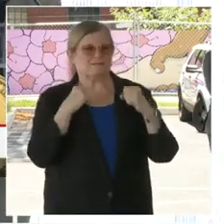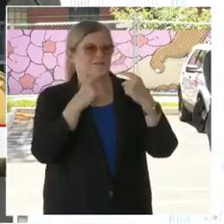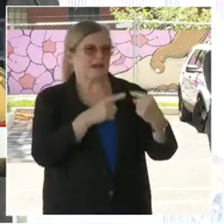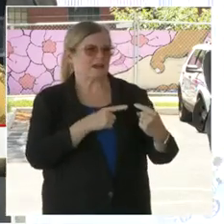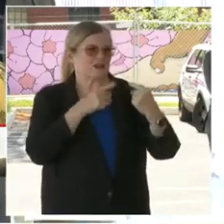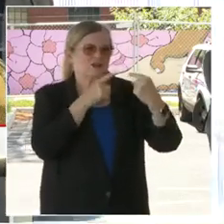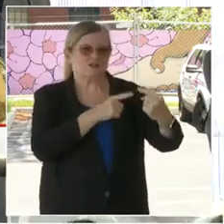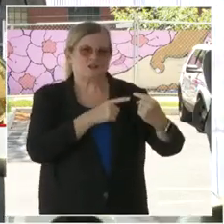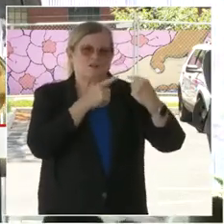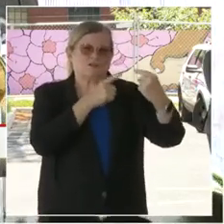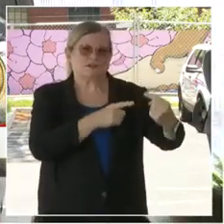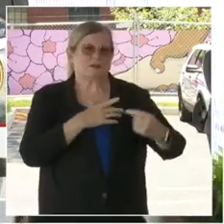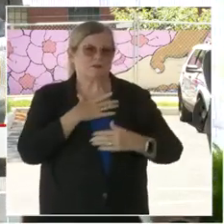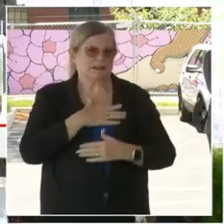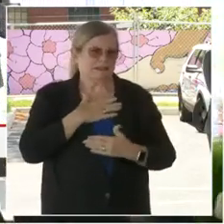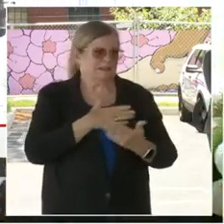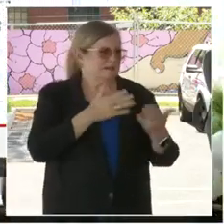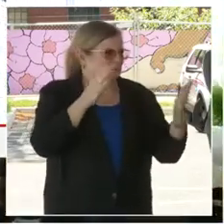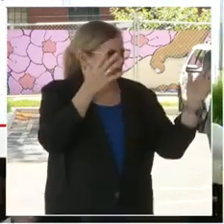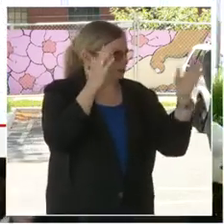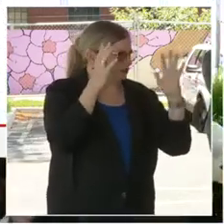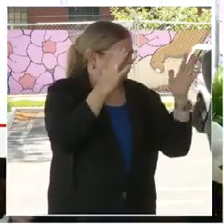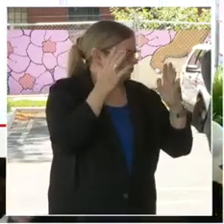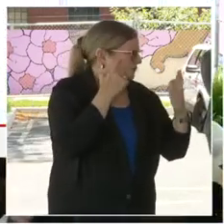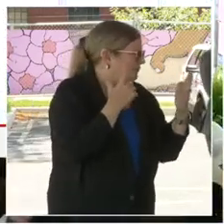as they approach the podium. Thank you.